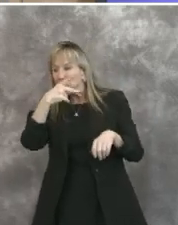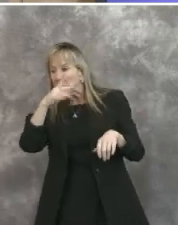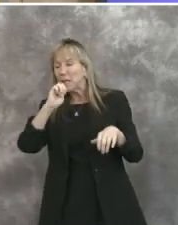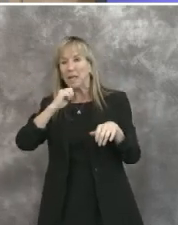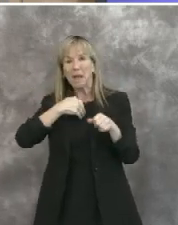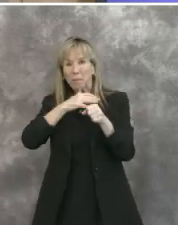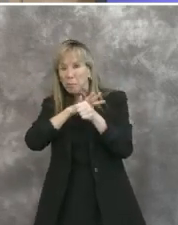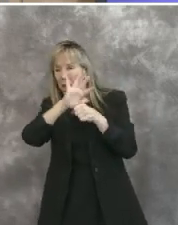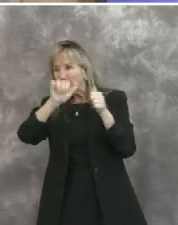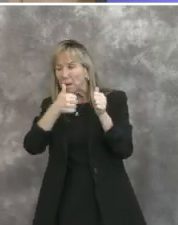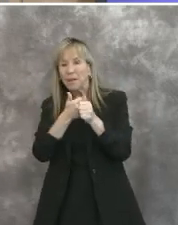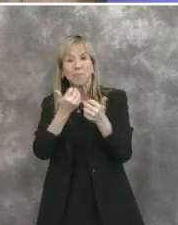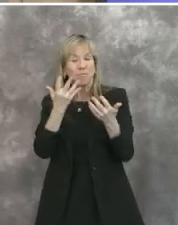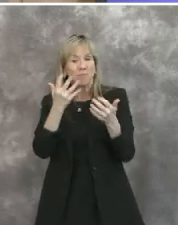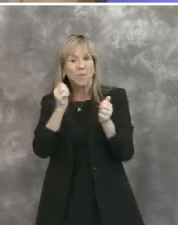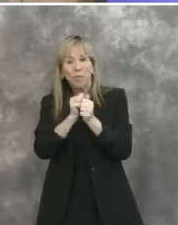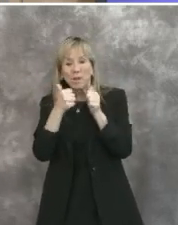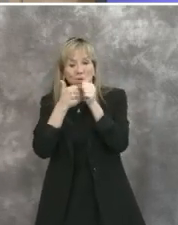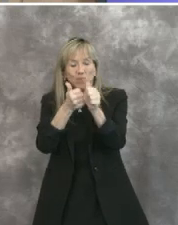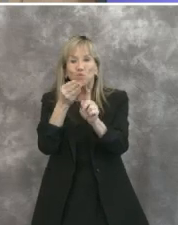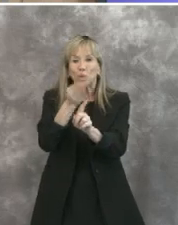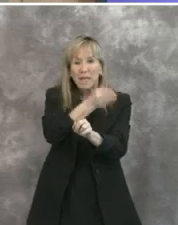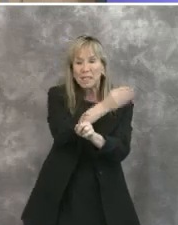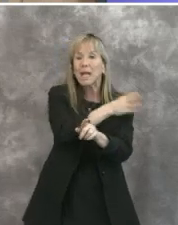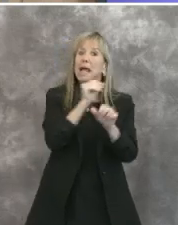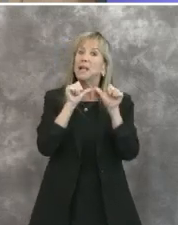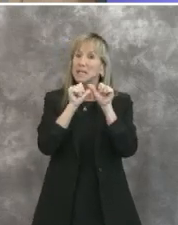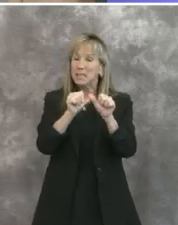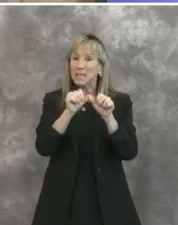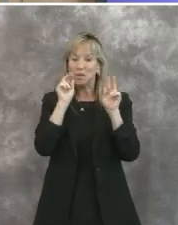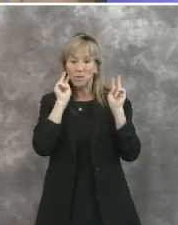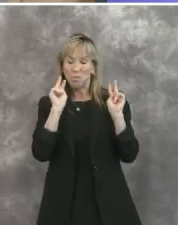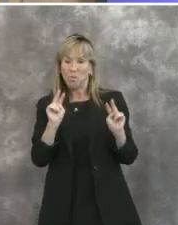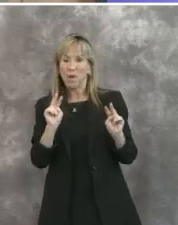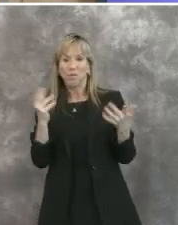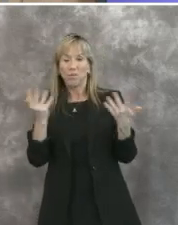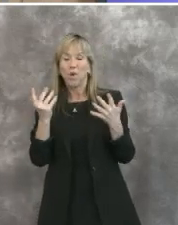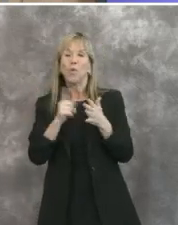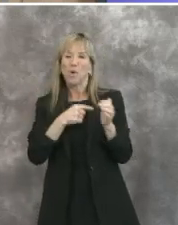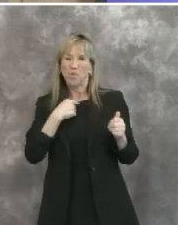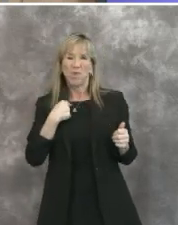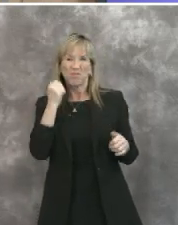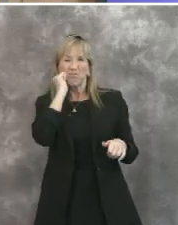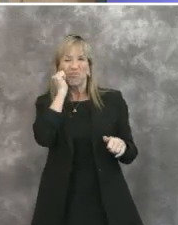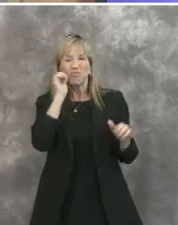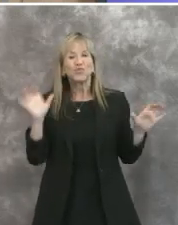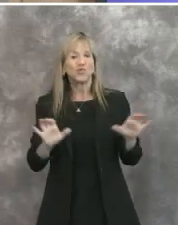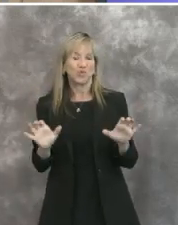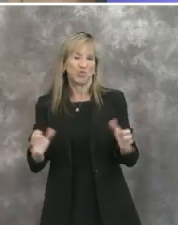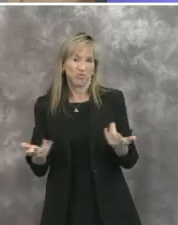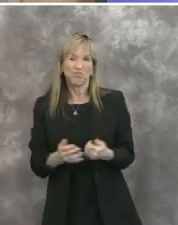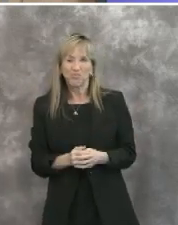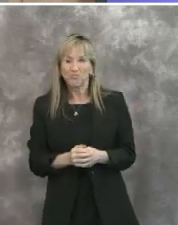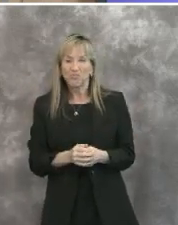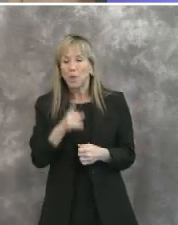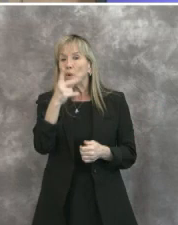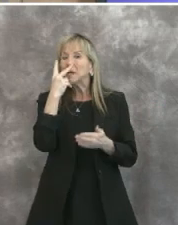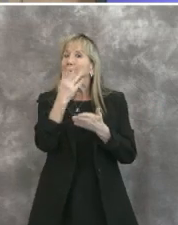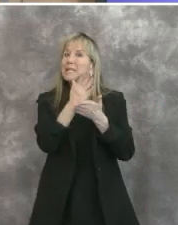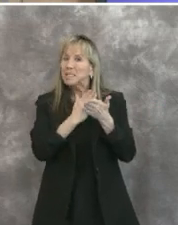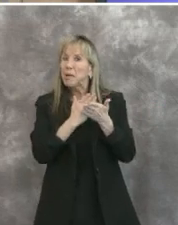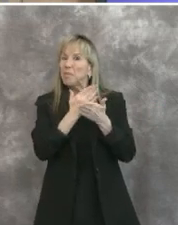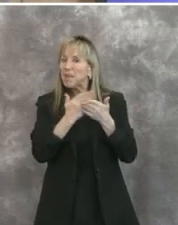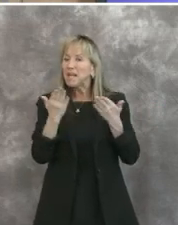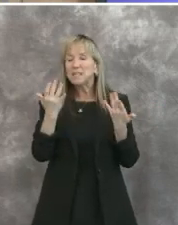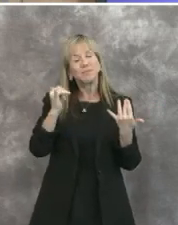to monitor our daily activities and actions. This is why, as we see loosenings in some things, we see tightening in others. Things